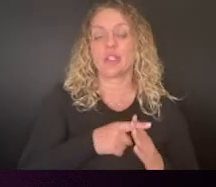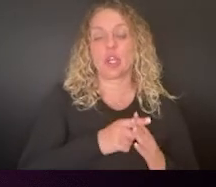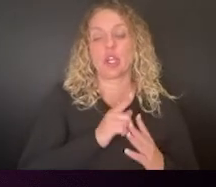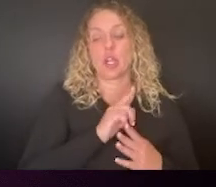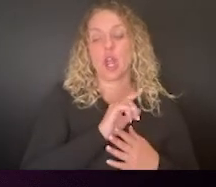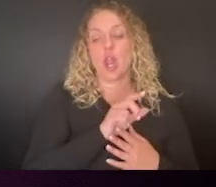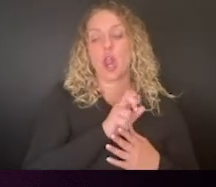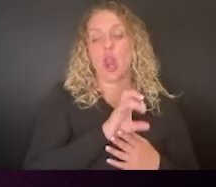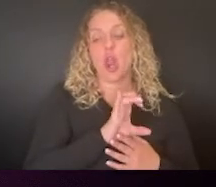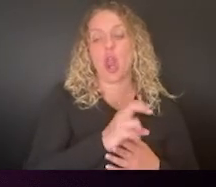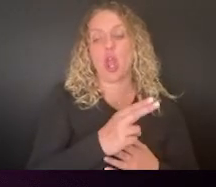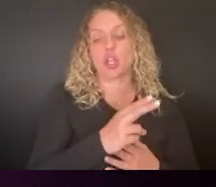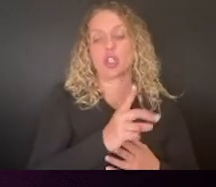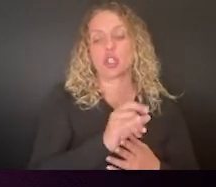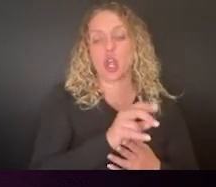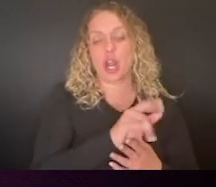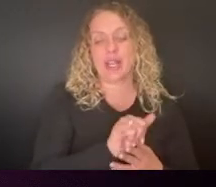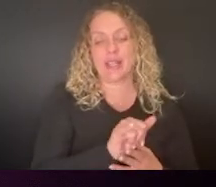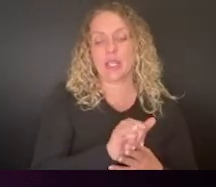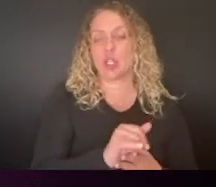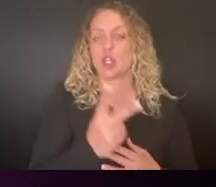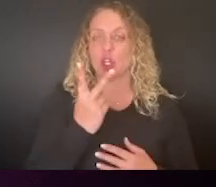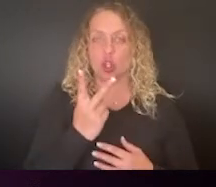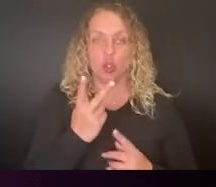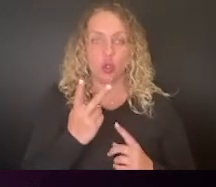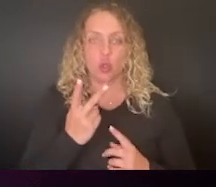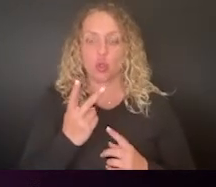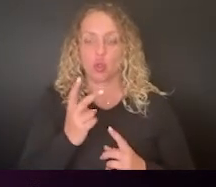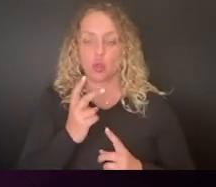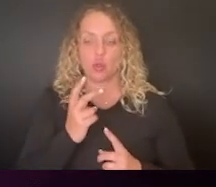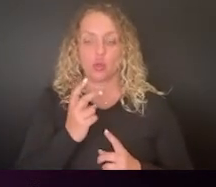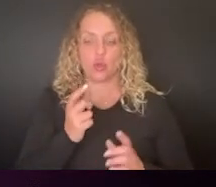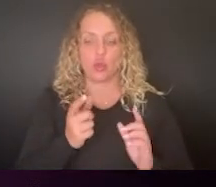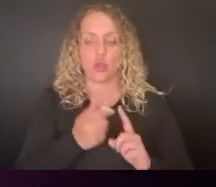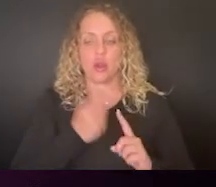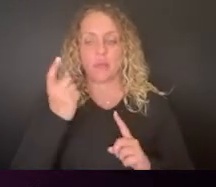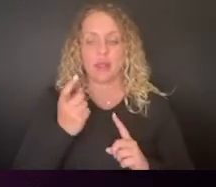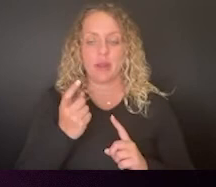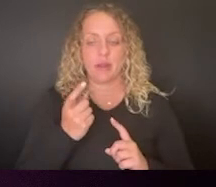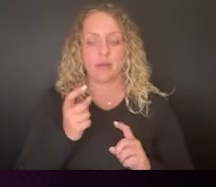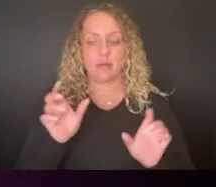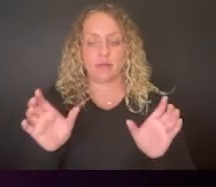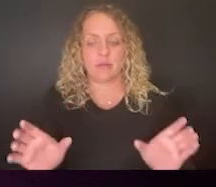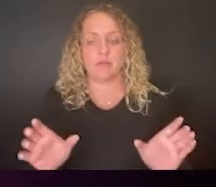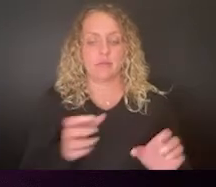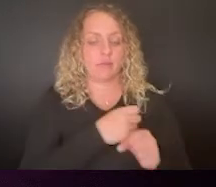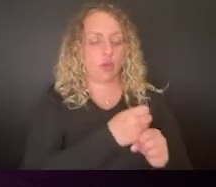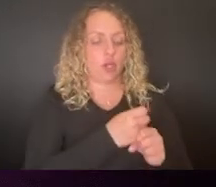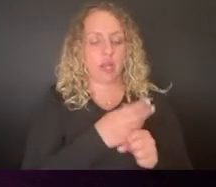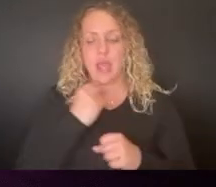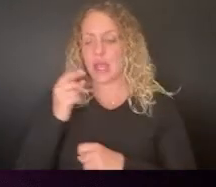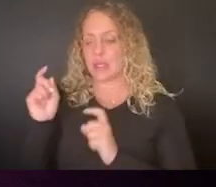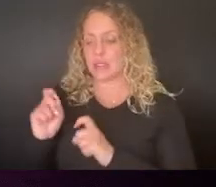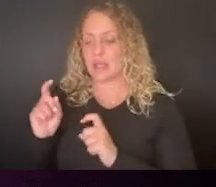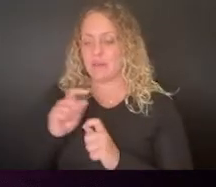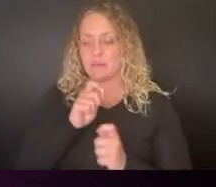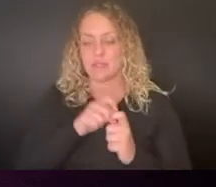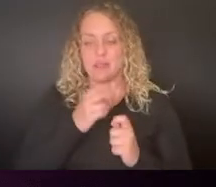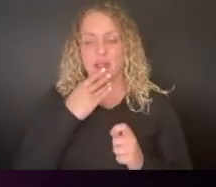cool. But now it's like, oh, well, when you make a project at LaunchDarkly, when you make a new one, you get two